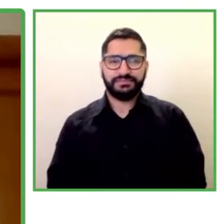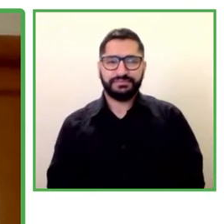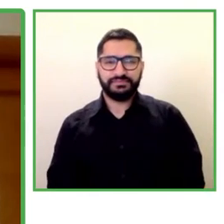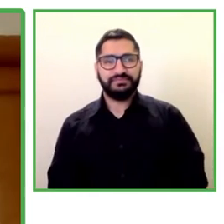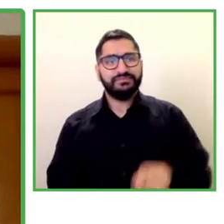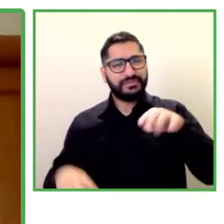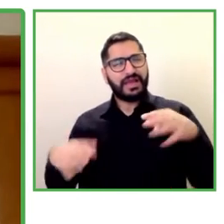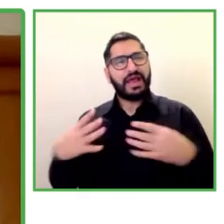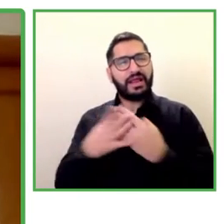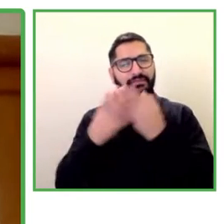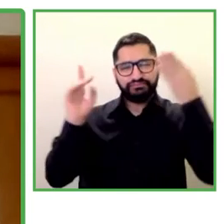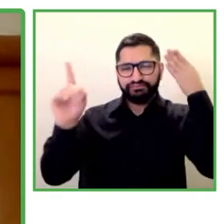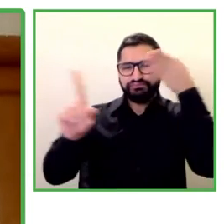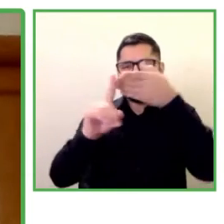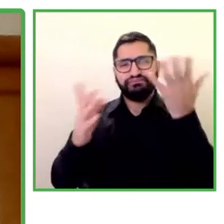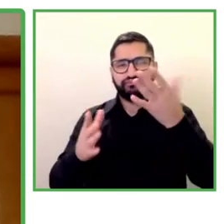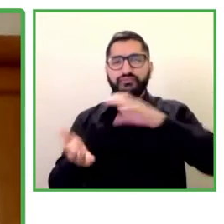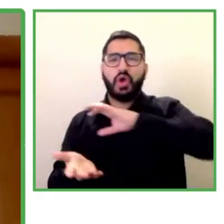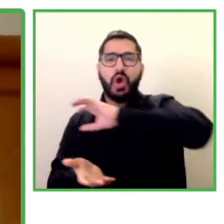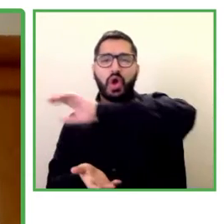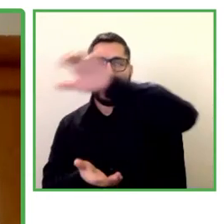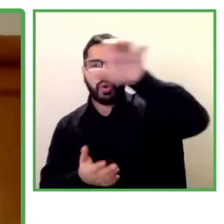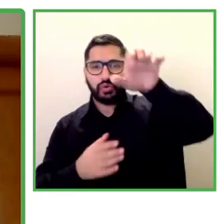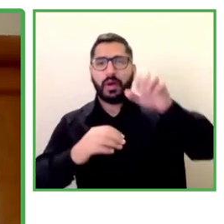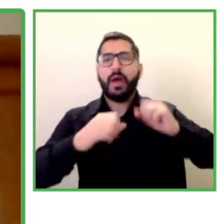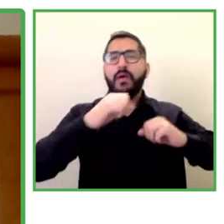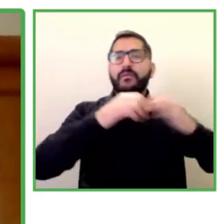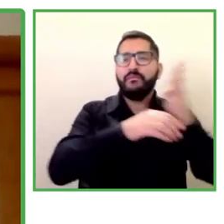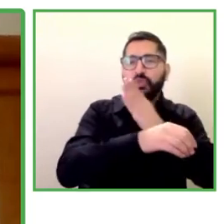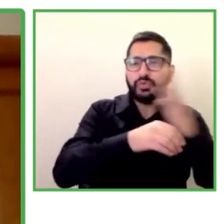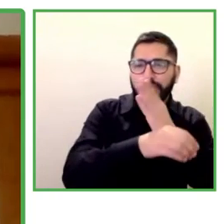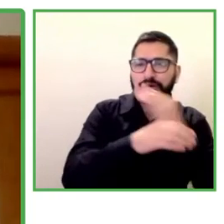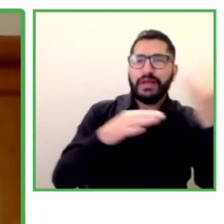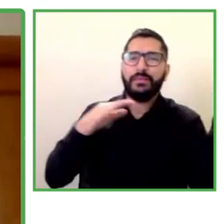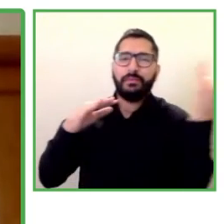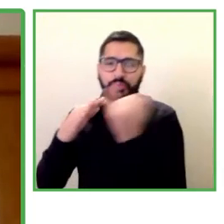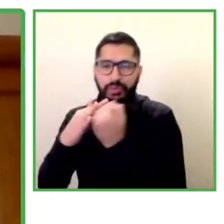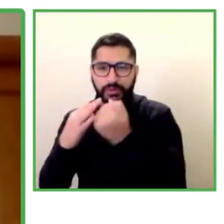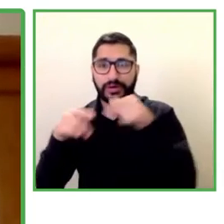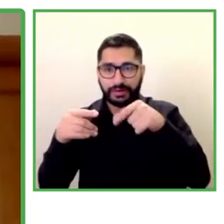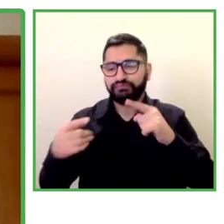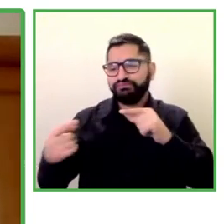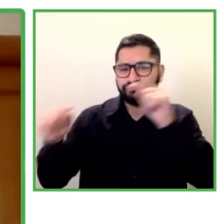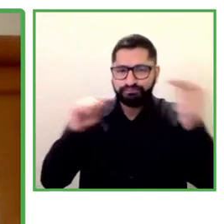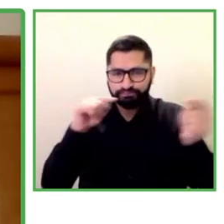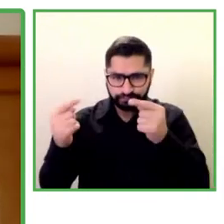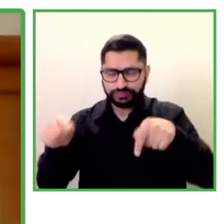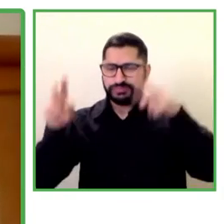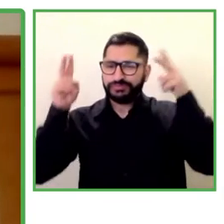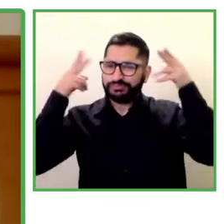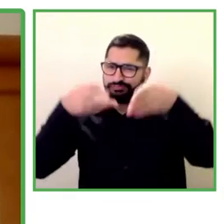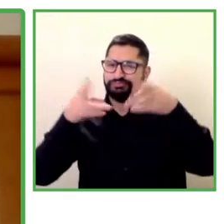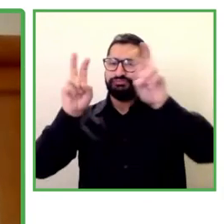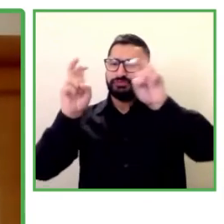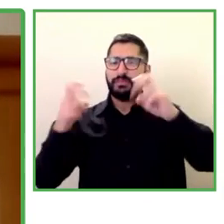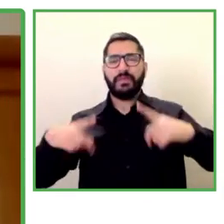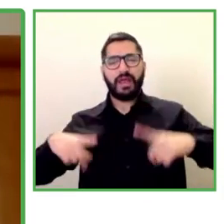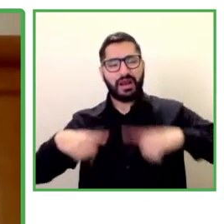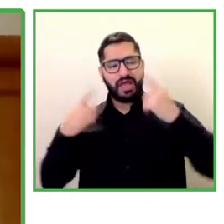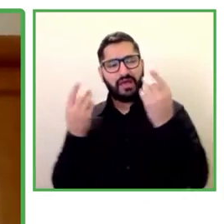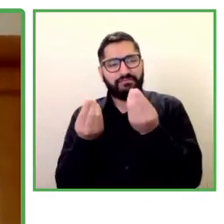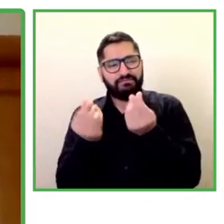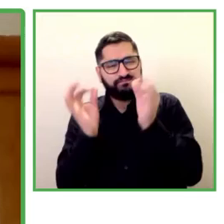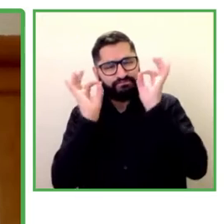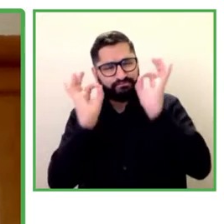networks and this inclusive companies that we're going to be talking about today have a fundamental value for the employment of people with